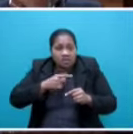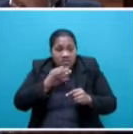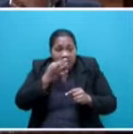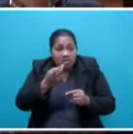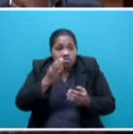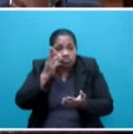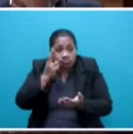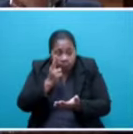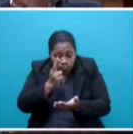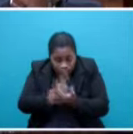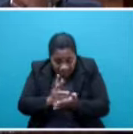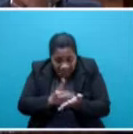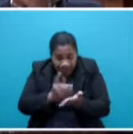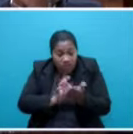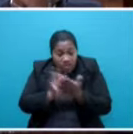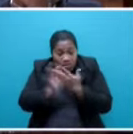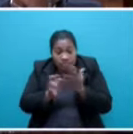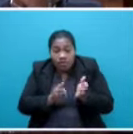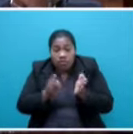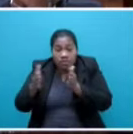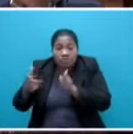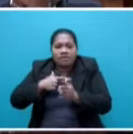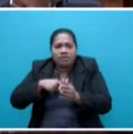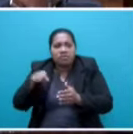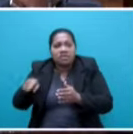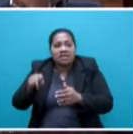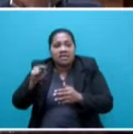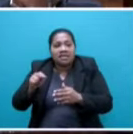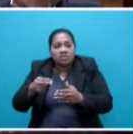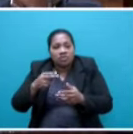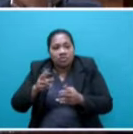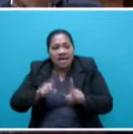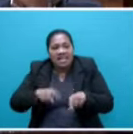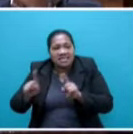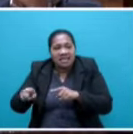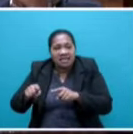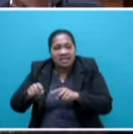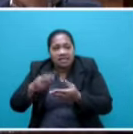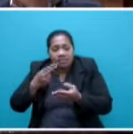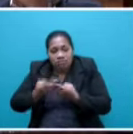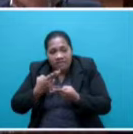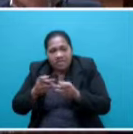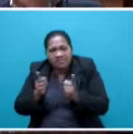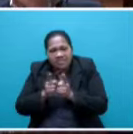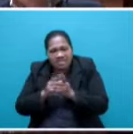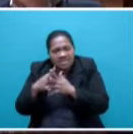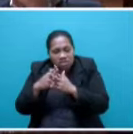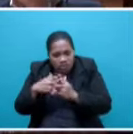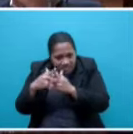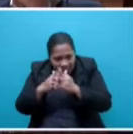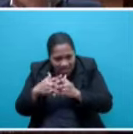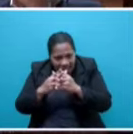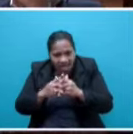be moved because he has to attend a breakfast meeting, I understand, in USA. So as a